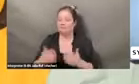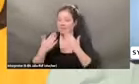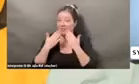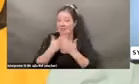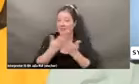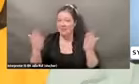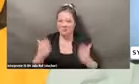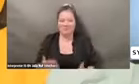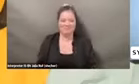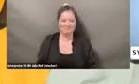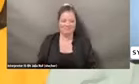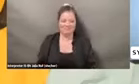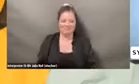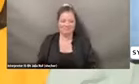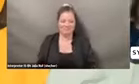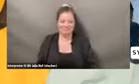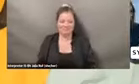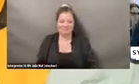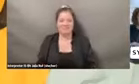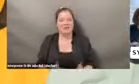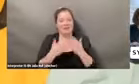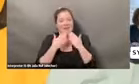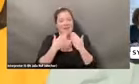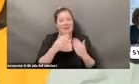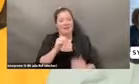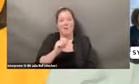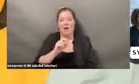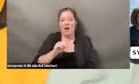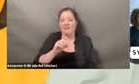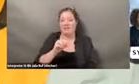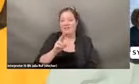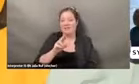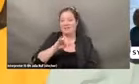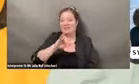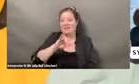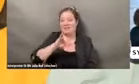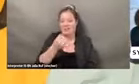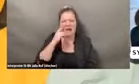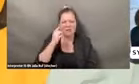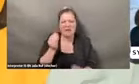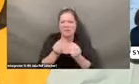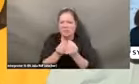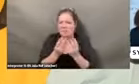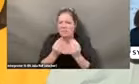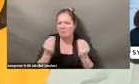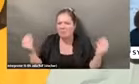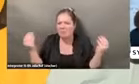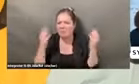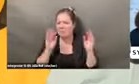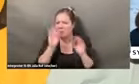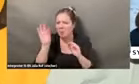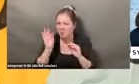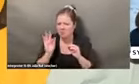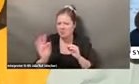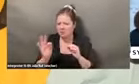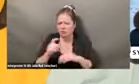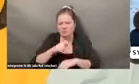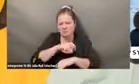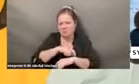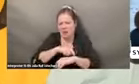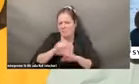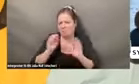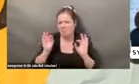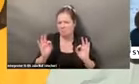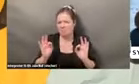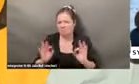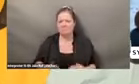Thank you very much, Andri. And we have a couple of questions here. I think we have time for questions as well. So First